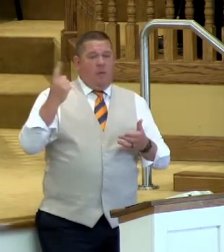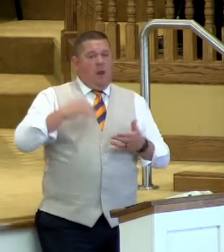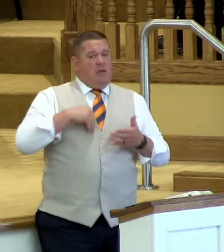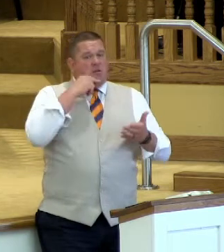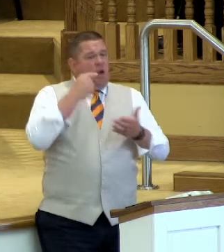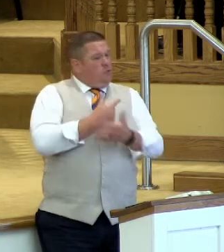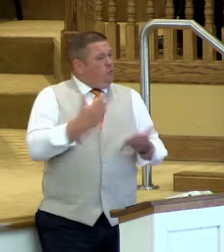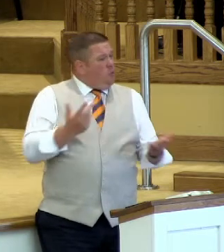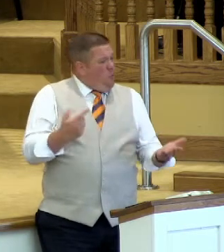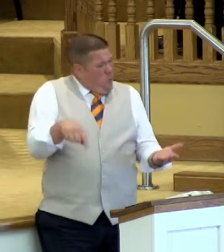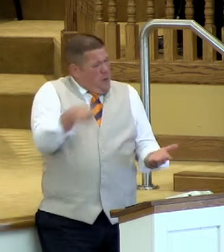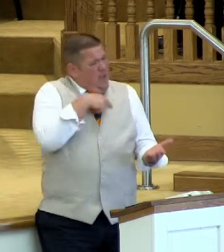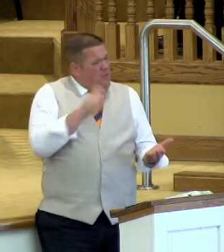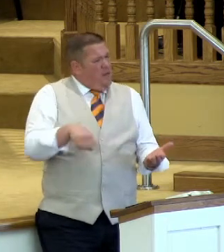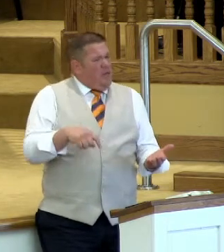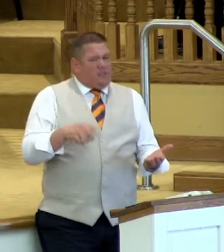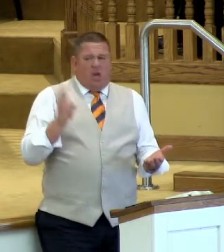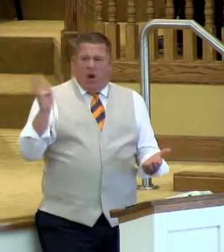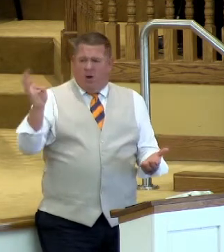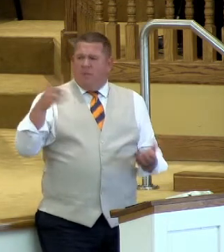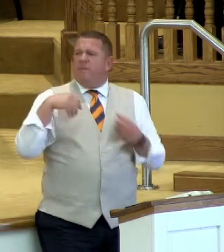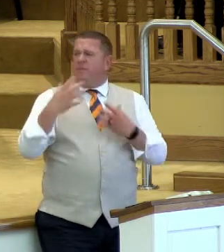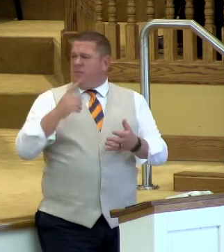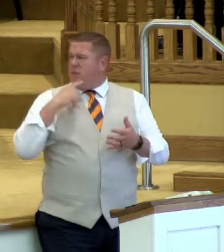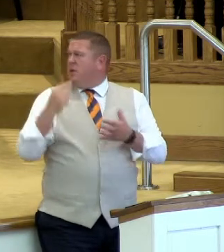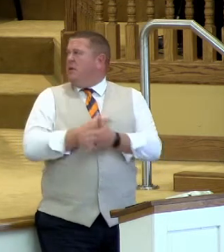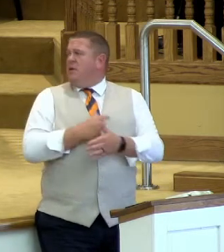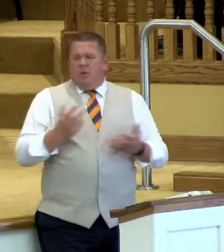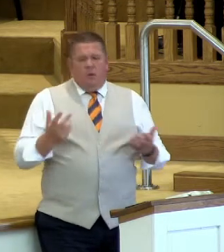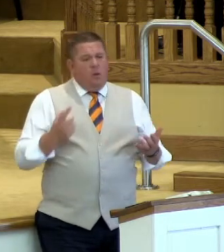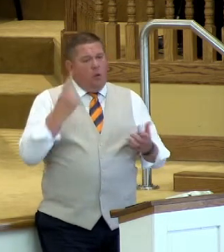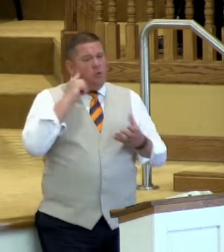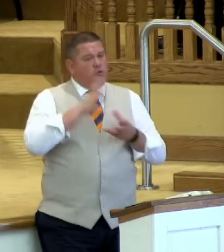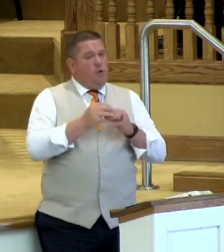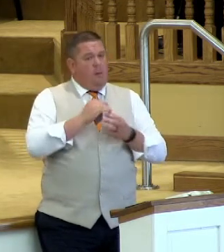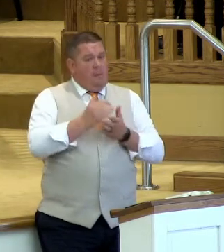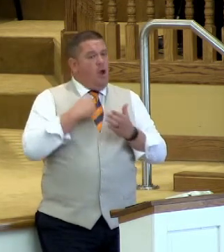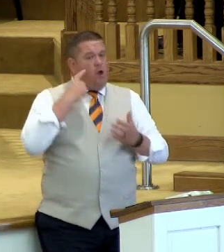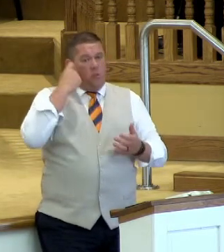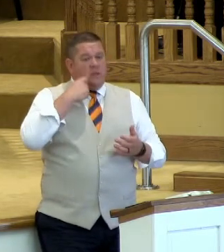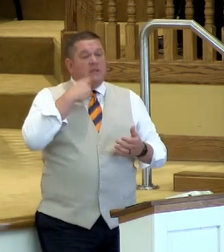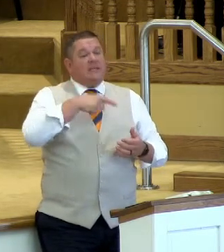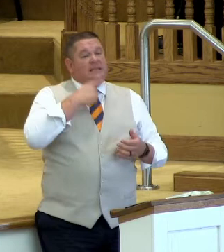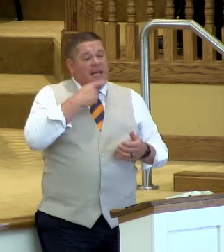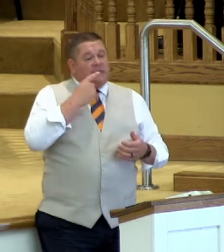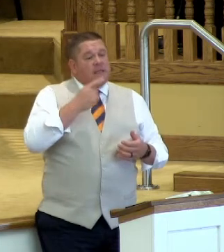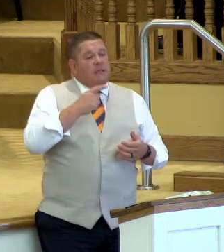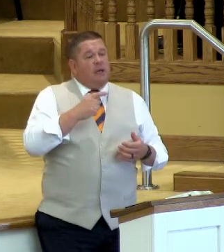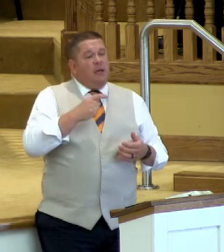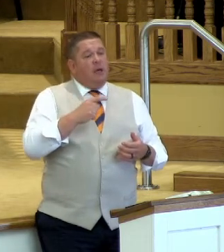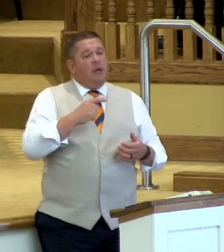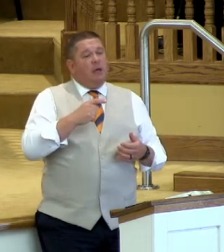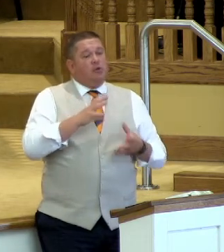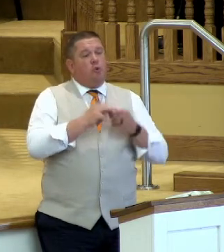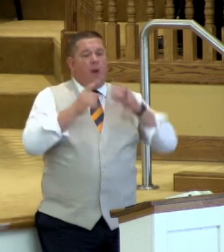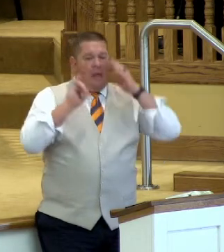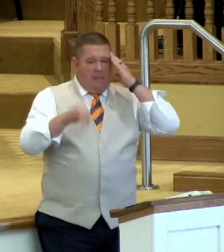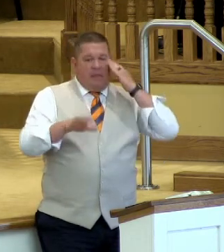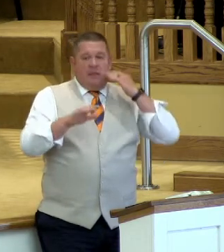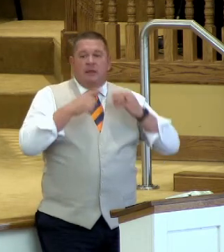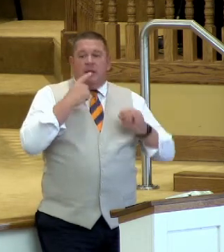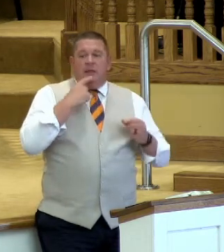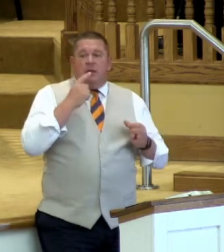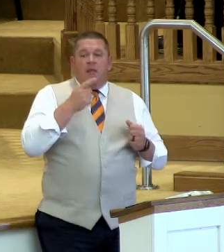Christ. So I want you guys to think about that. I want to tell one more story I heard in a message recently. It says, the story goes like